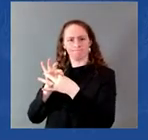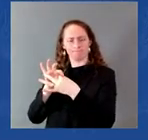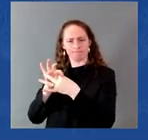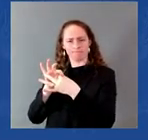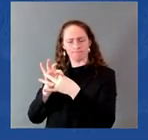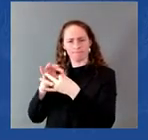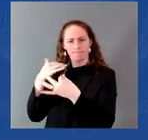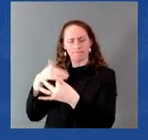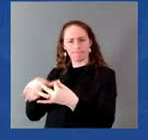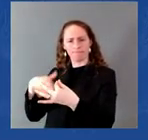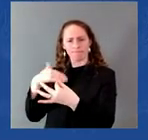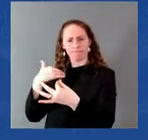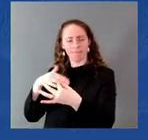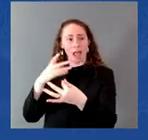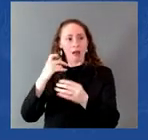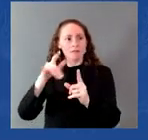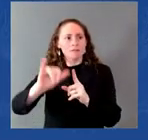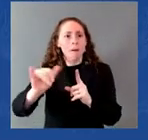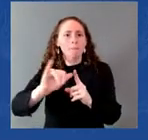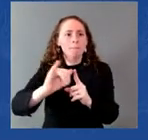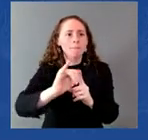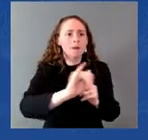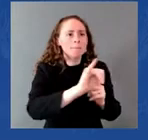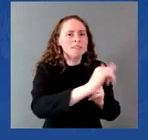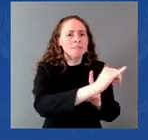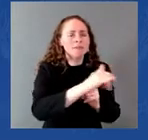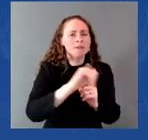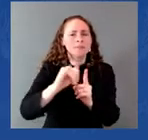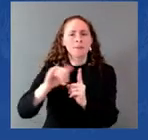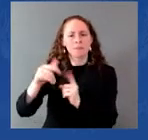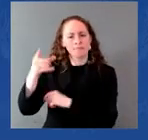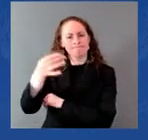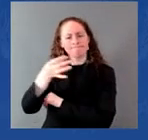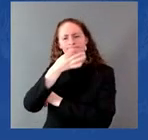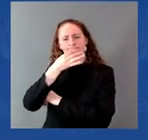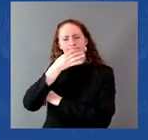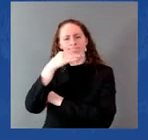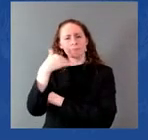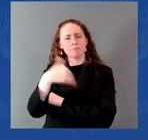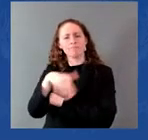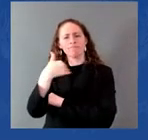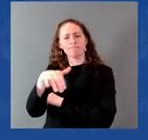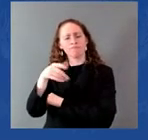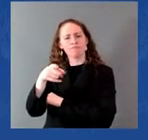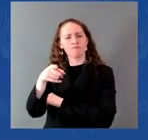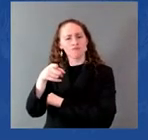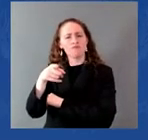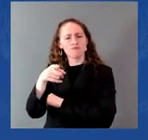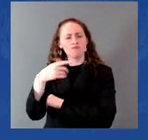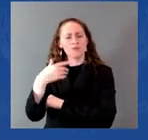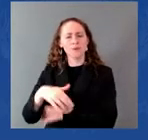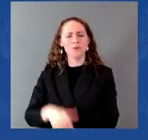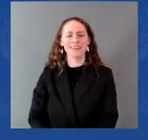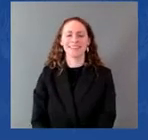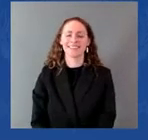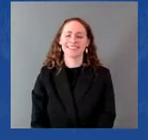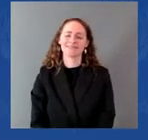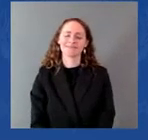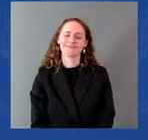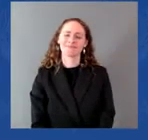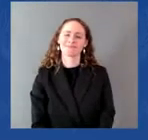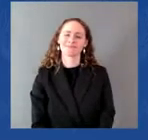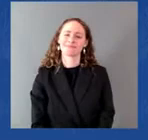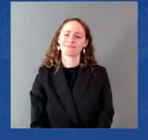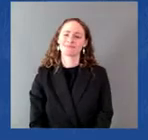You're a master at your craft. And what sets you apart, in my view, is when we listen to you, your voice, your guitar, your